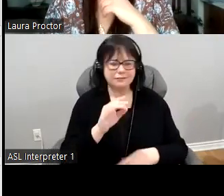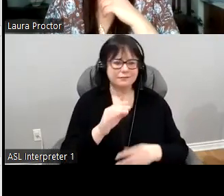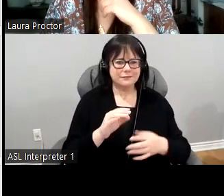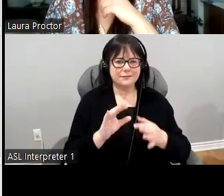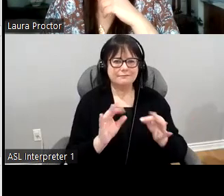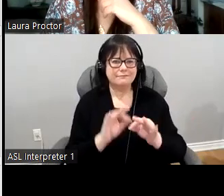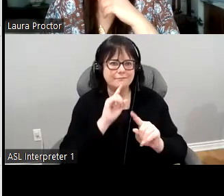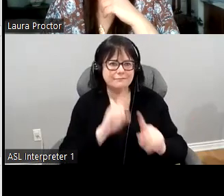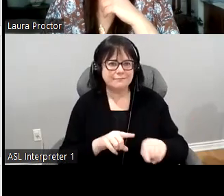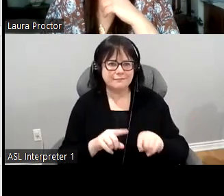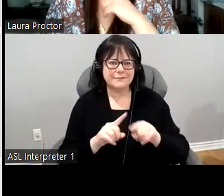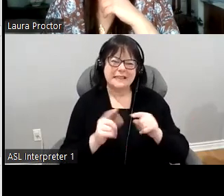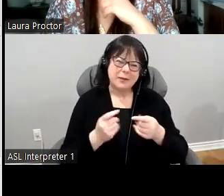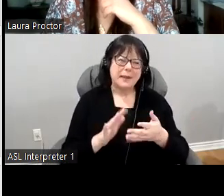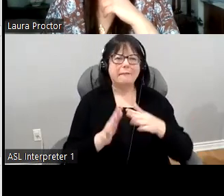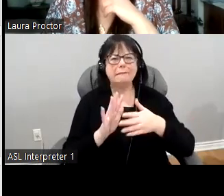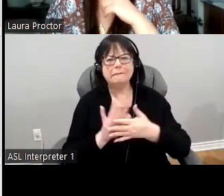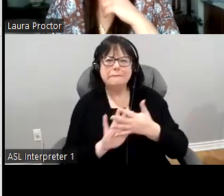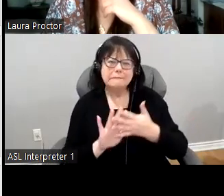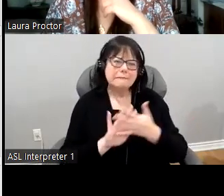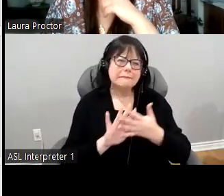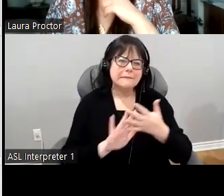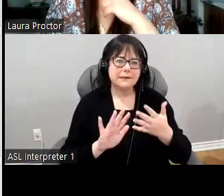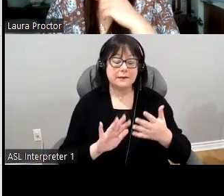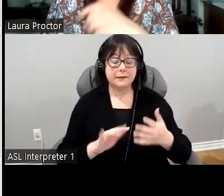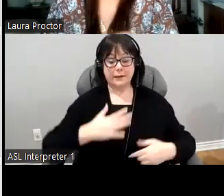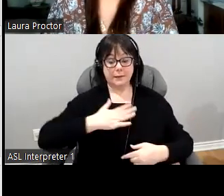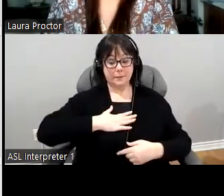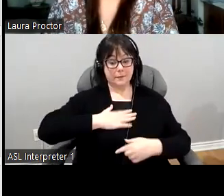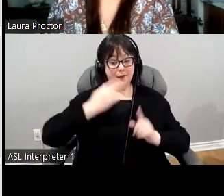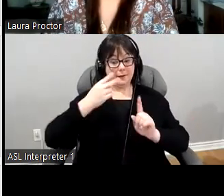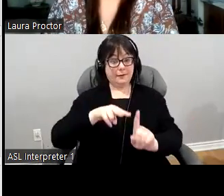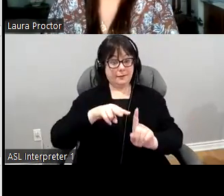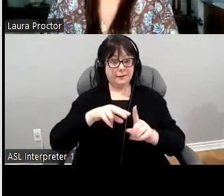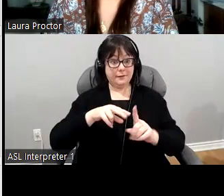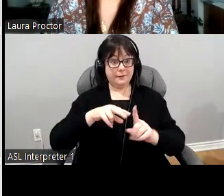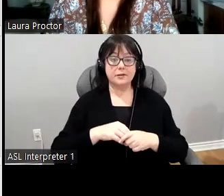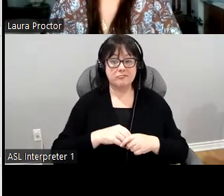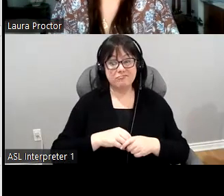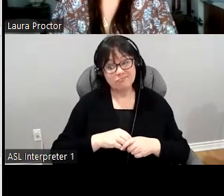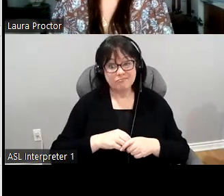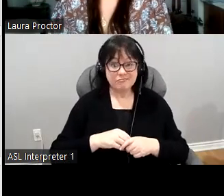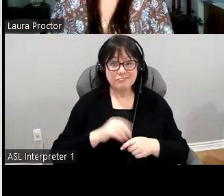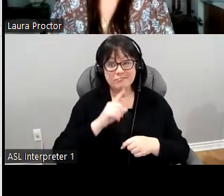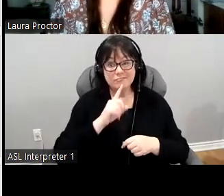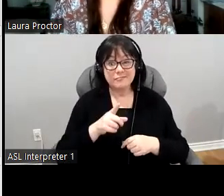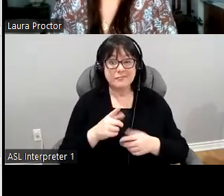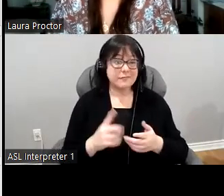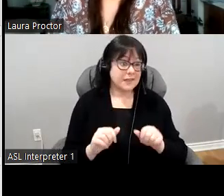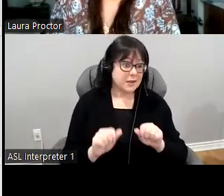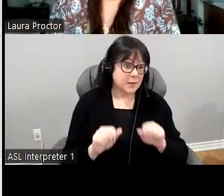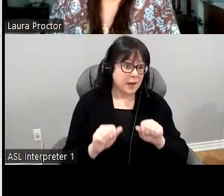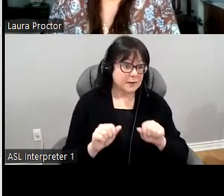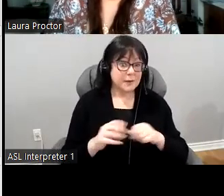my perspective, it is at least theoretically possible and likely practically realistic